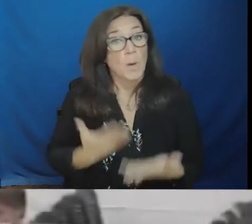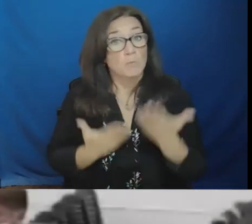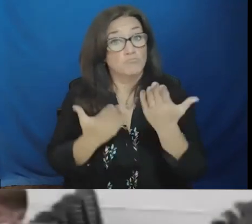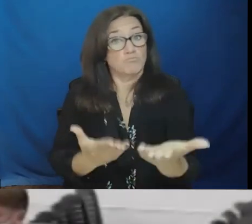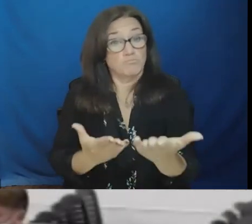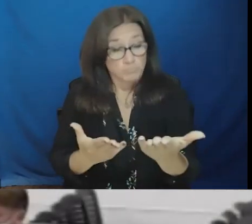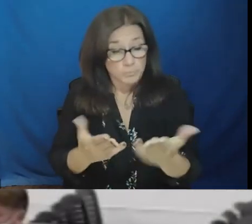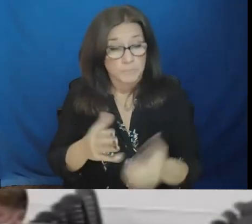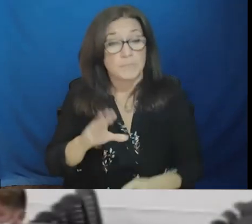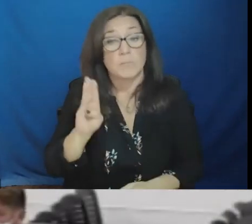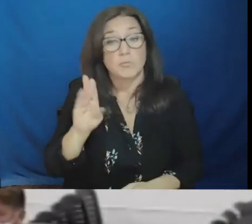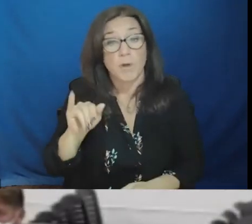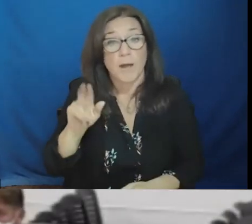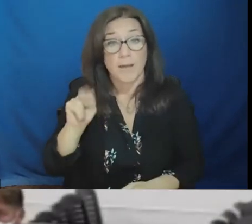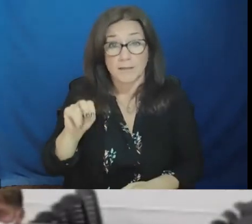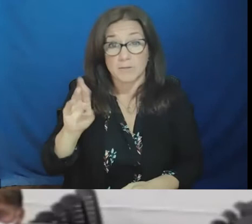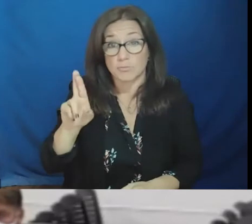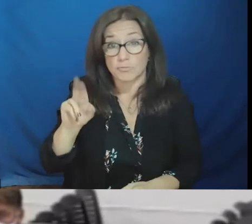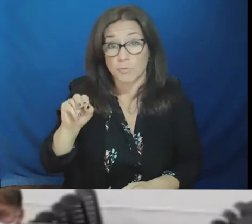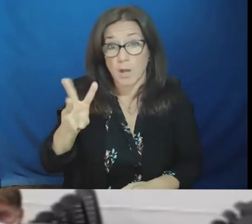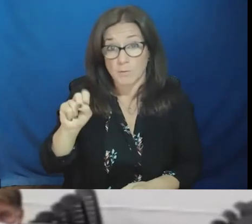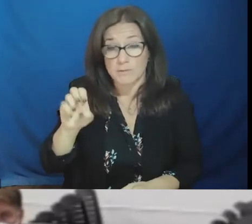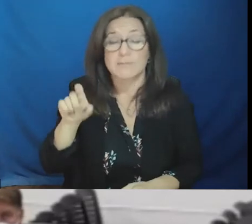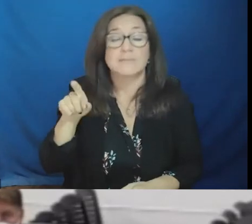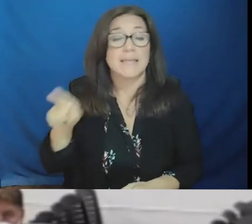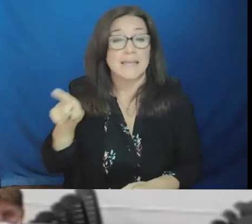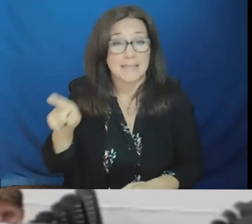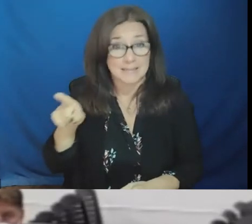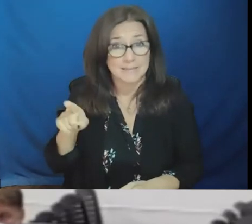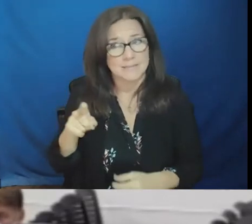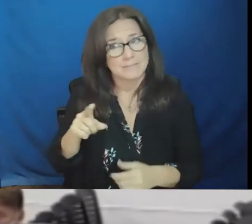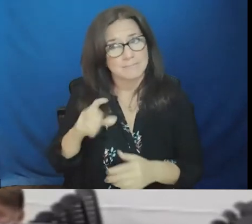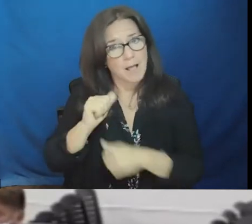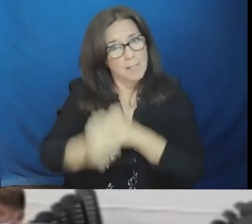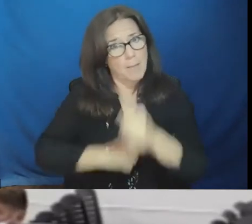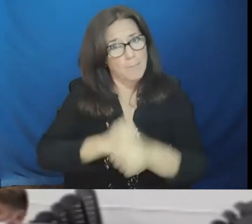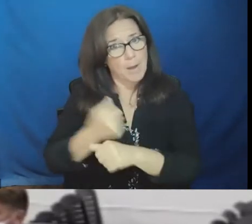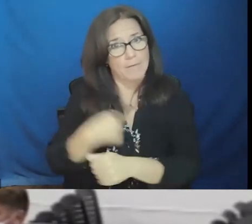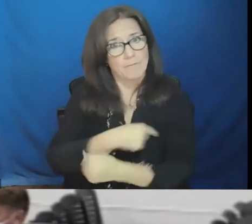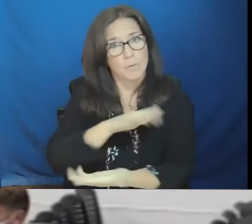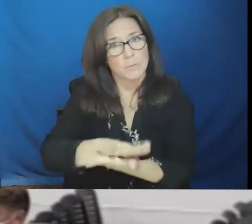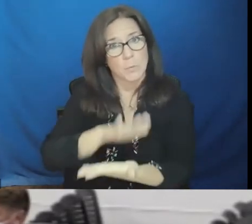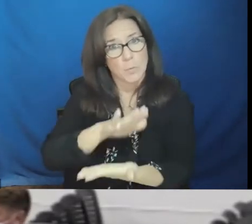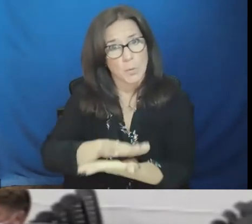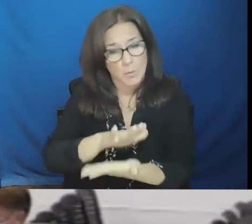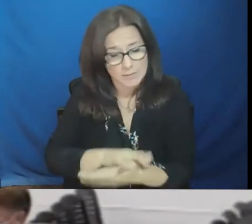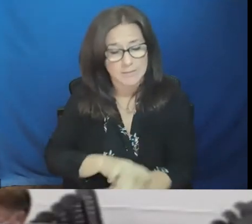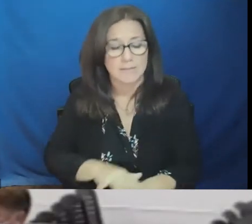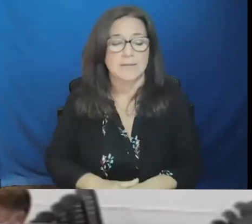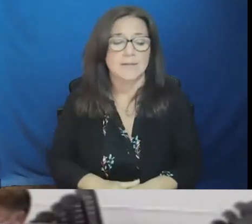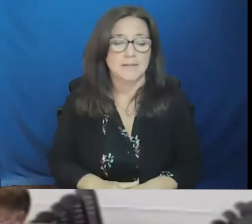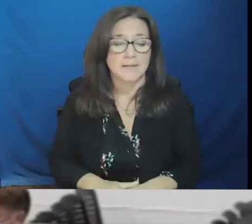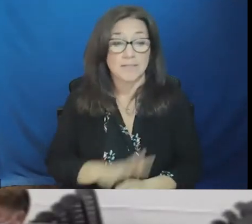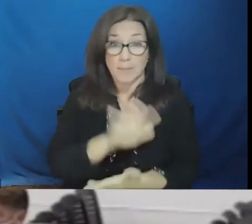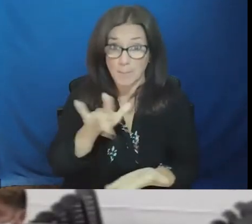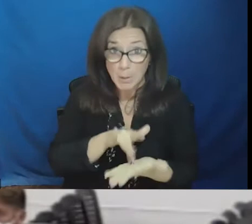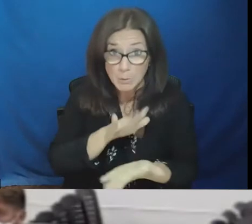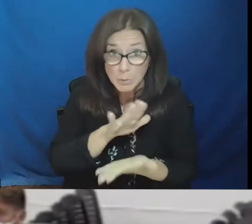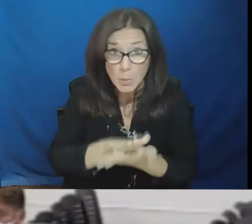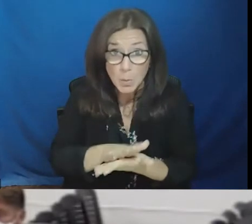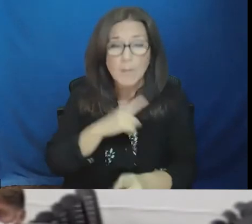product of our schools, Washington, Santa Barbara Junior, Santa Barbara High. He came back to serve our district